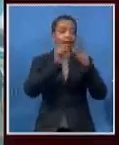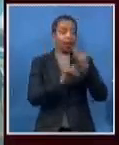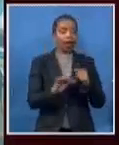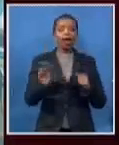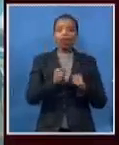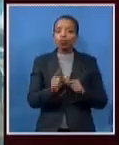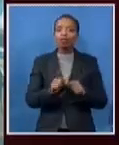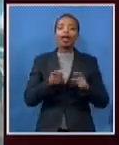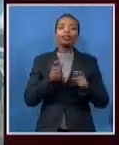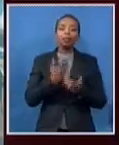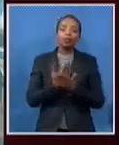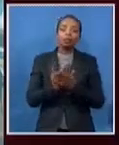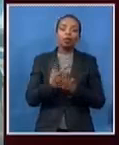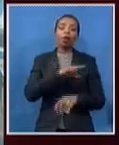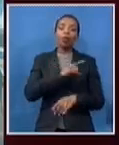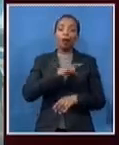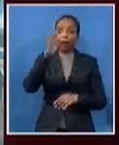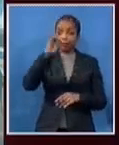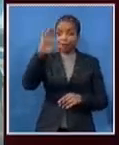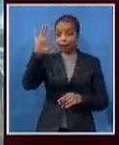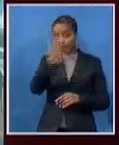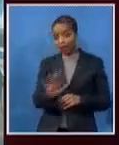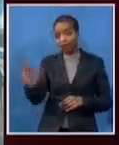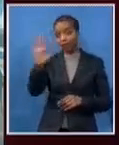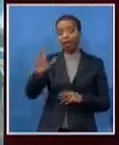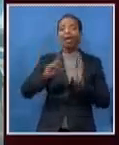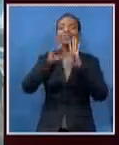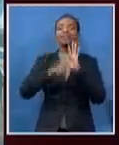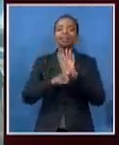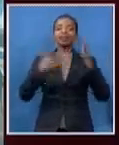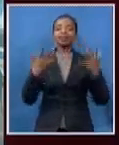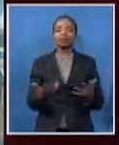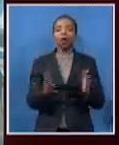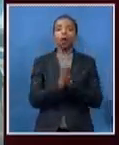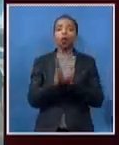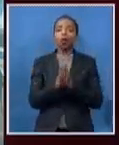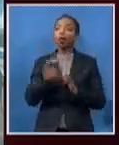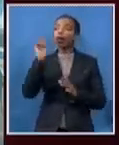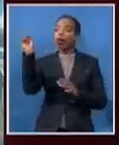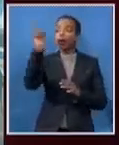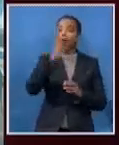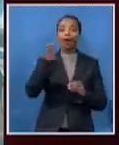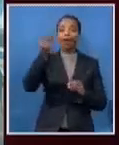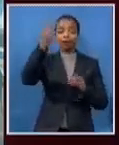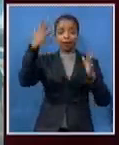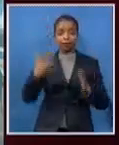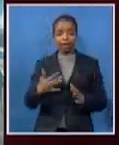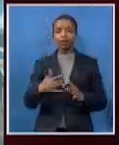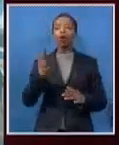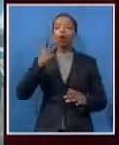attract investors in low-skill, labor-intensive factories for